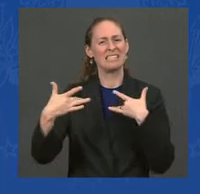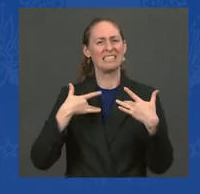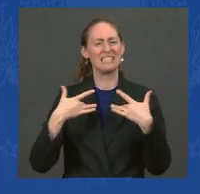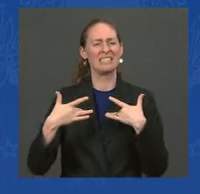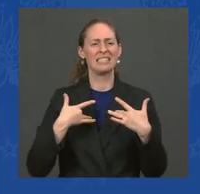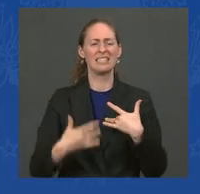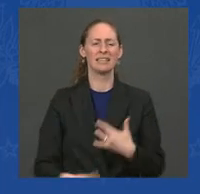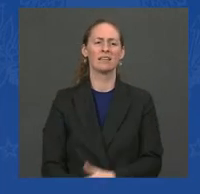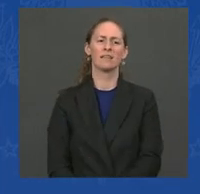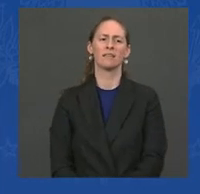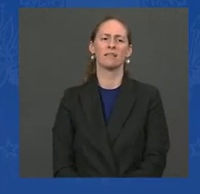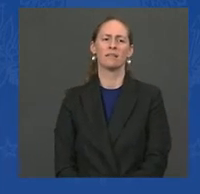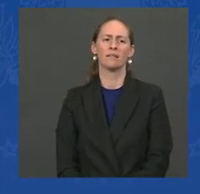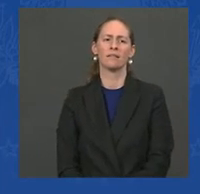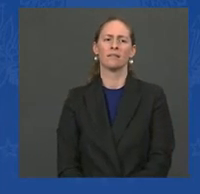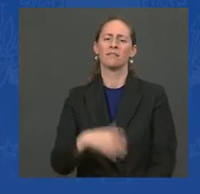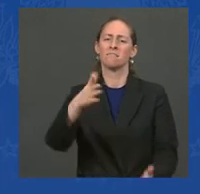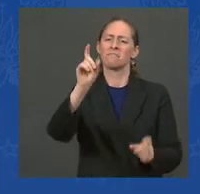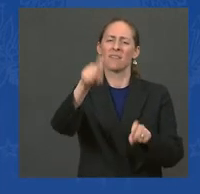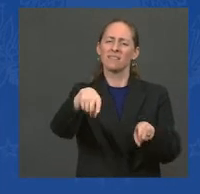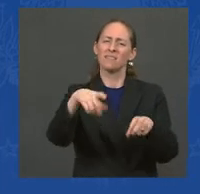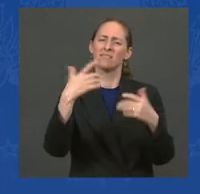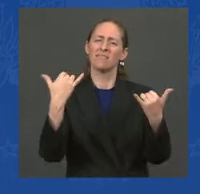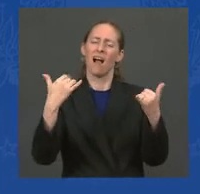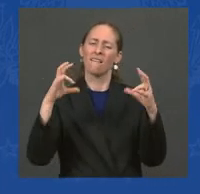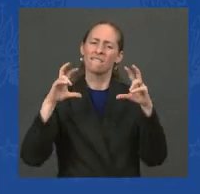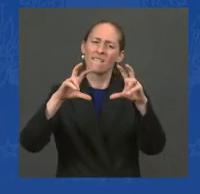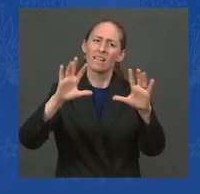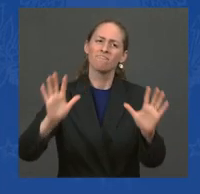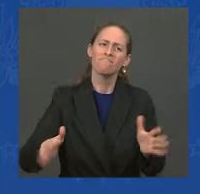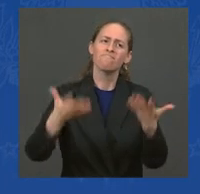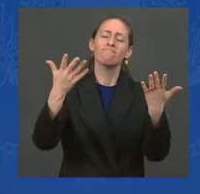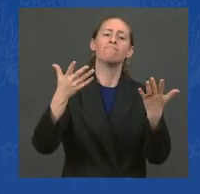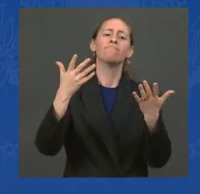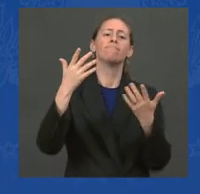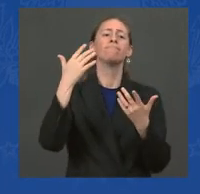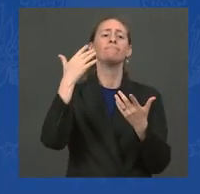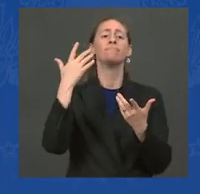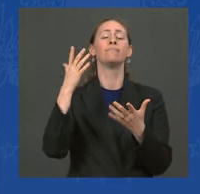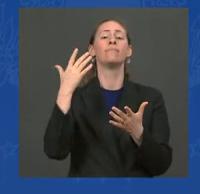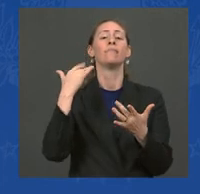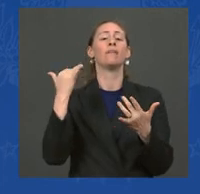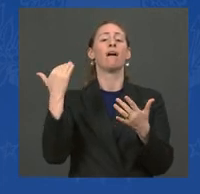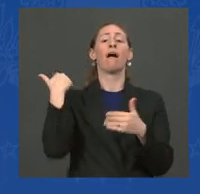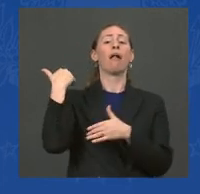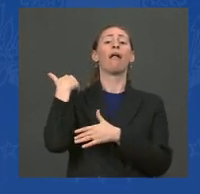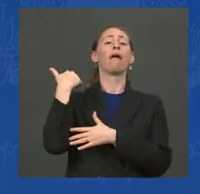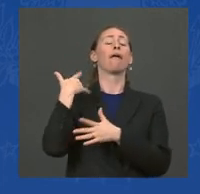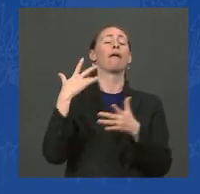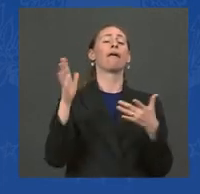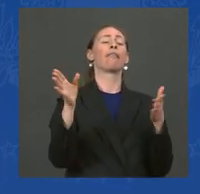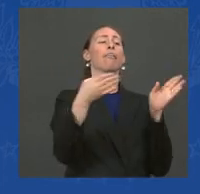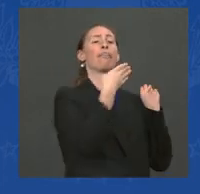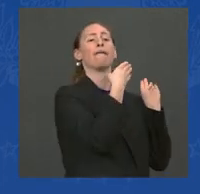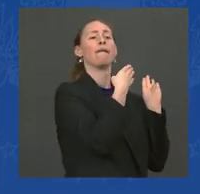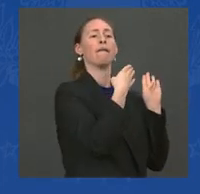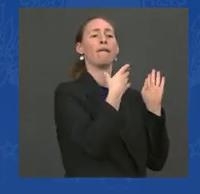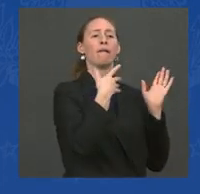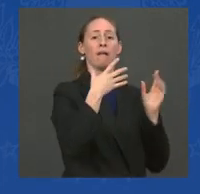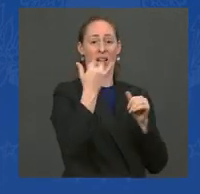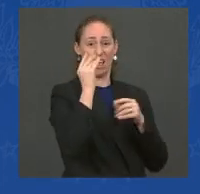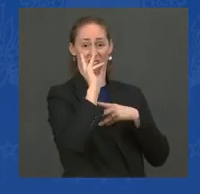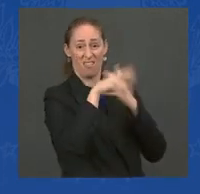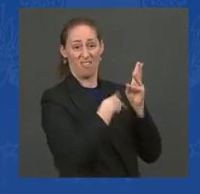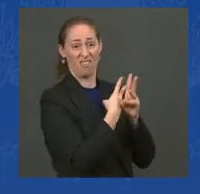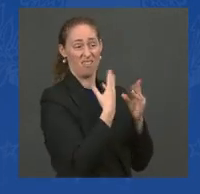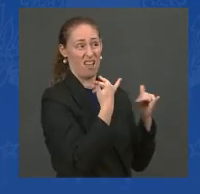economy, we've taken our foot off the gas. And the world has taken notice, including our adversaries. And